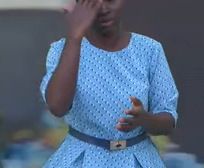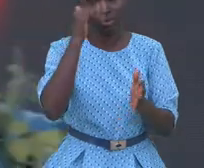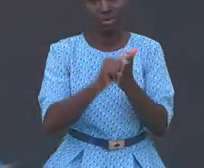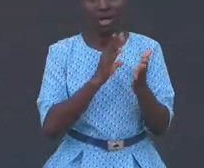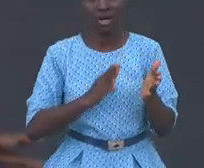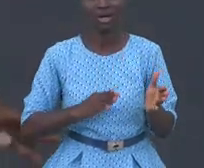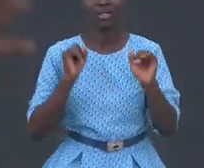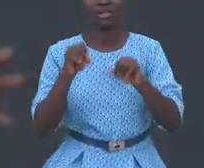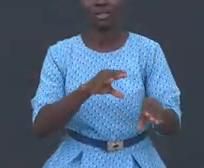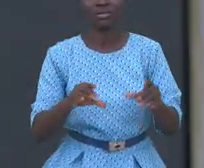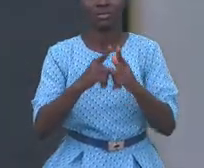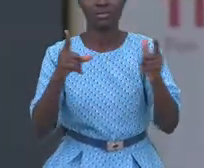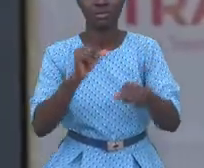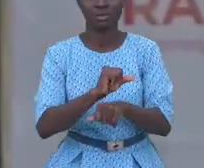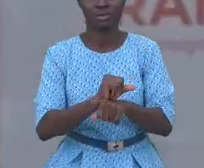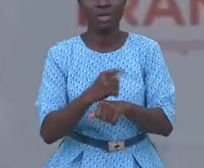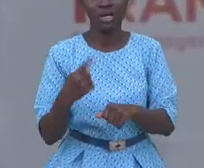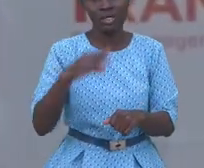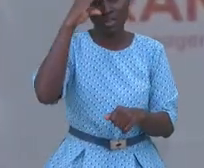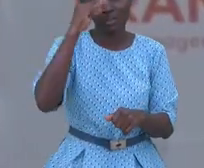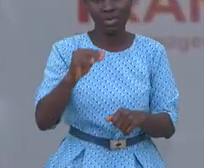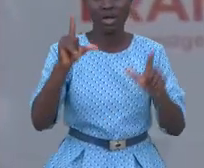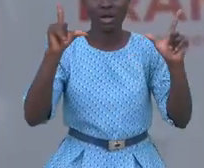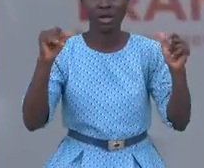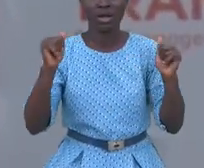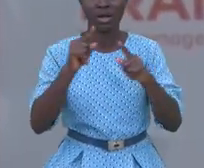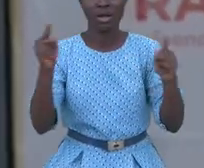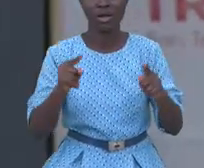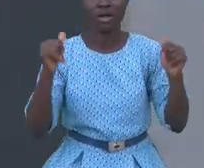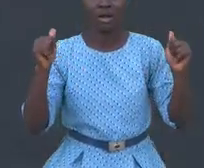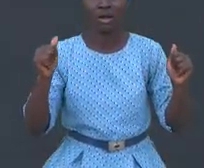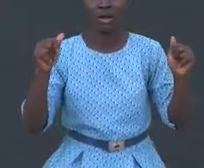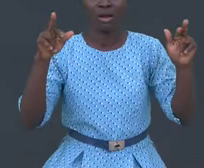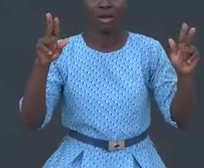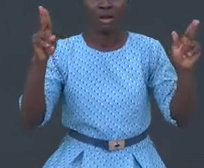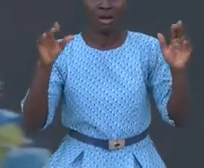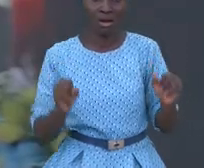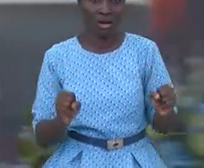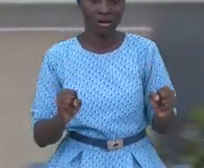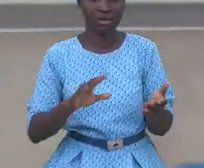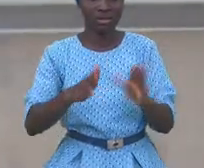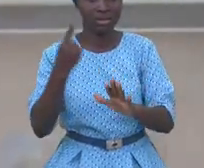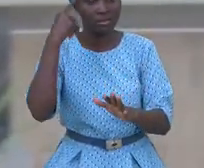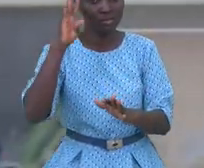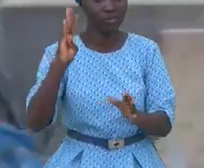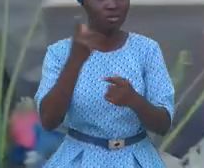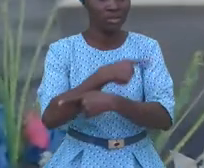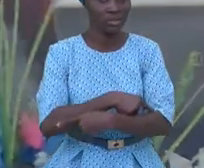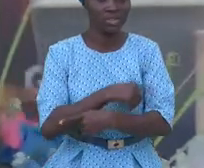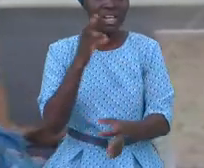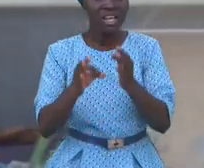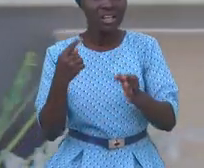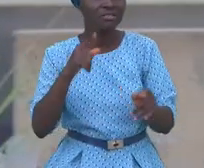man, Lazarus, dead 4 days. If the sisters did not call Christ